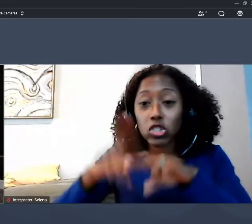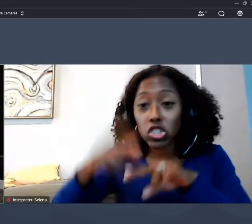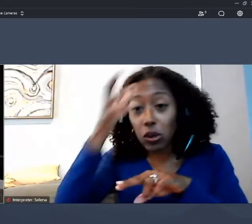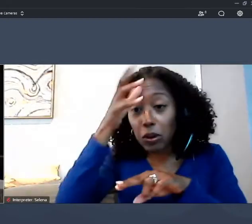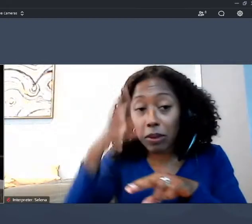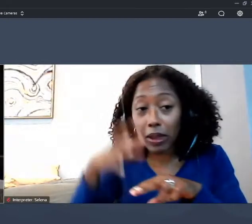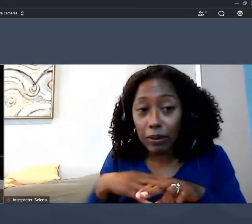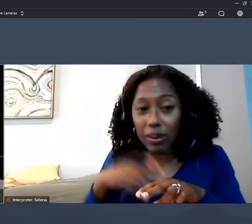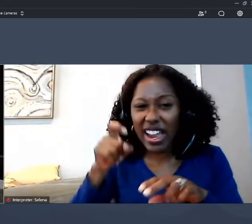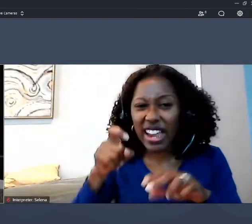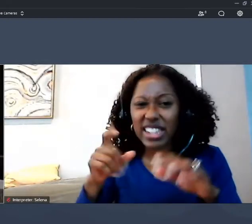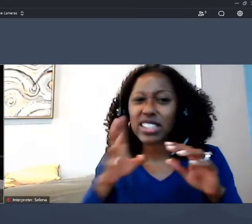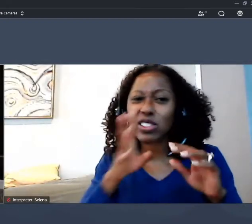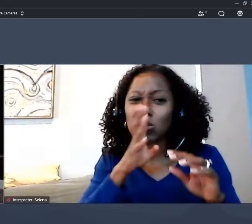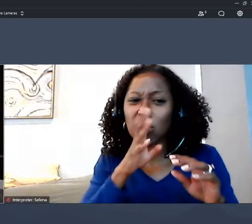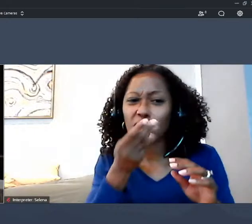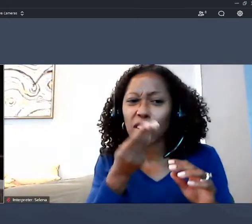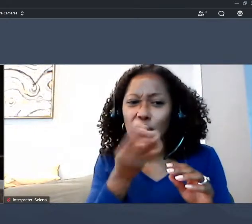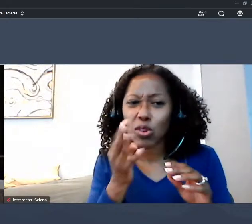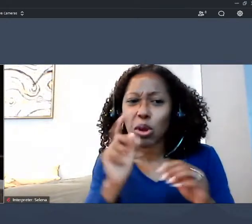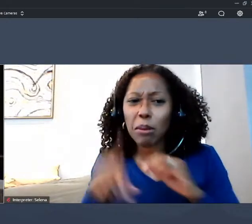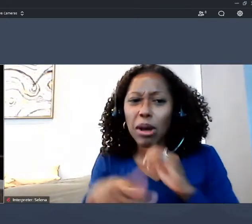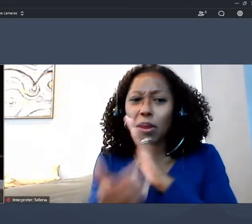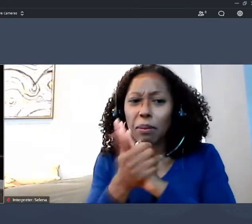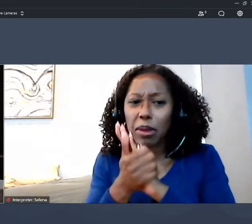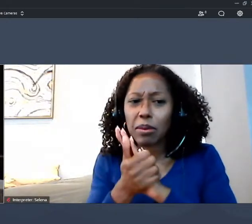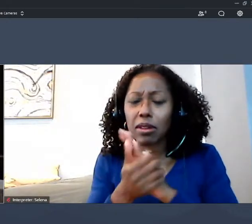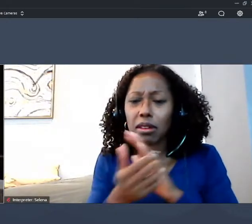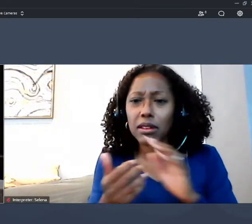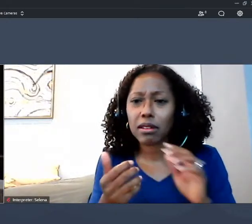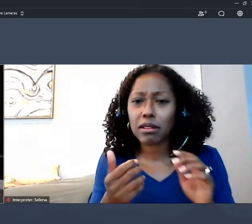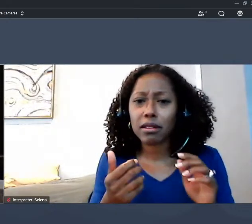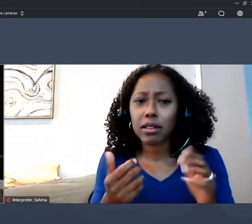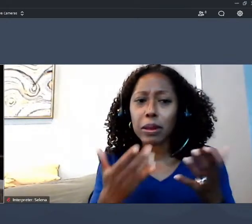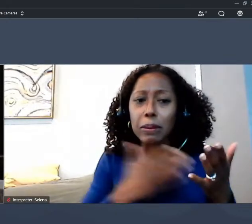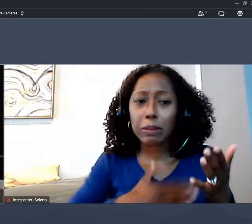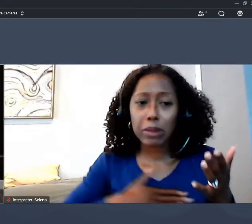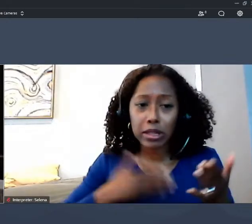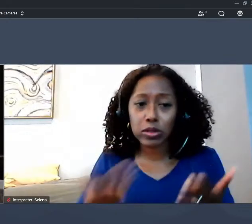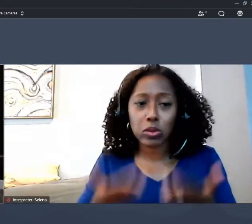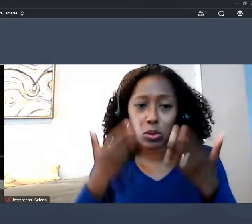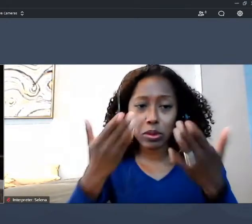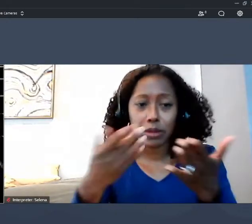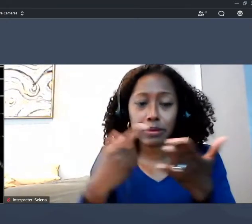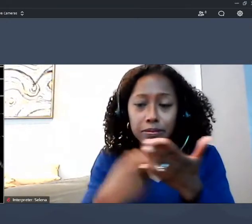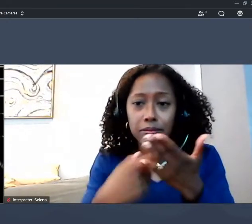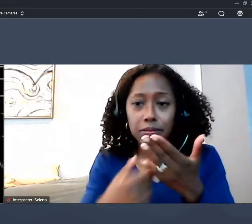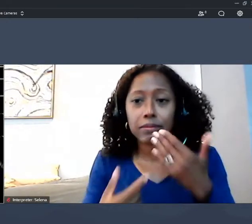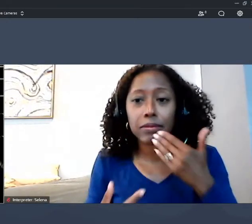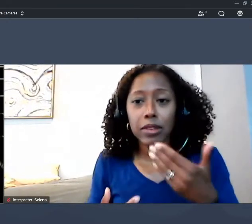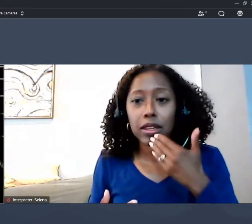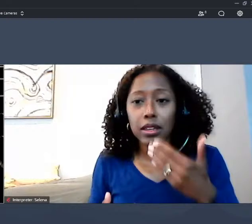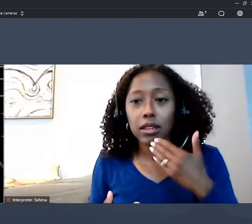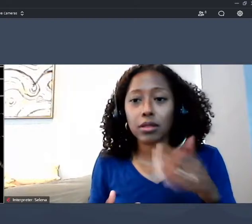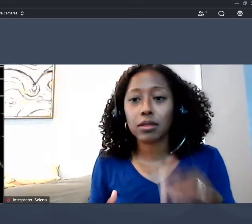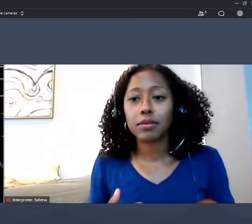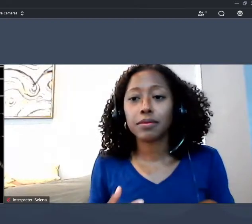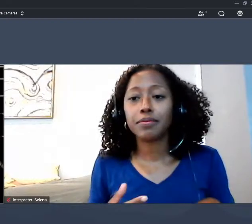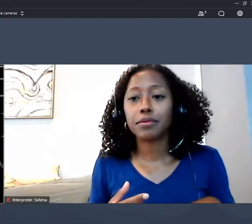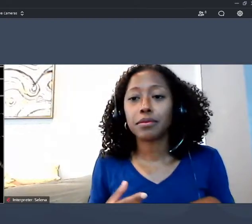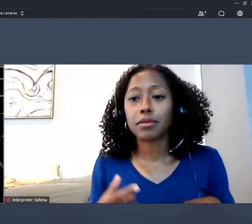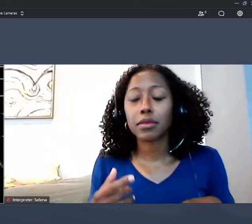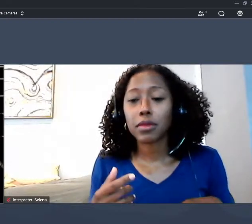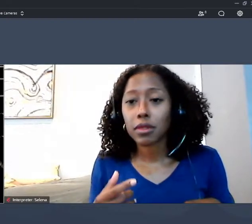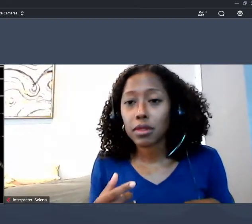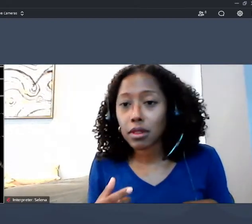amendment. I don't think it was ever captured by this body. Please formally introduce it. Okay, thank you, Mr. Chairman. If you recall, at second